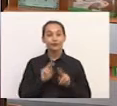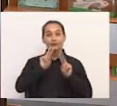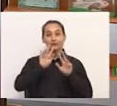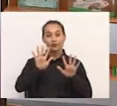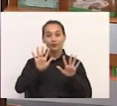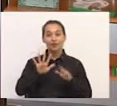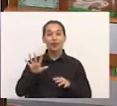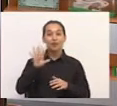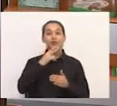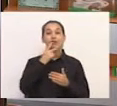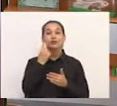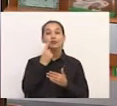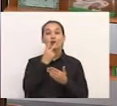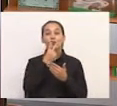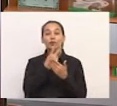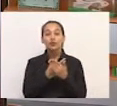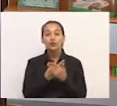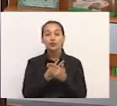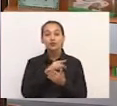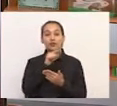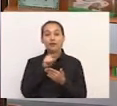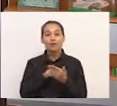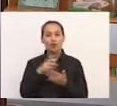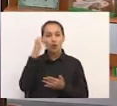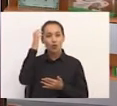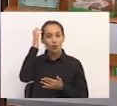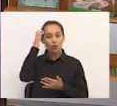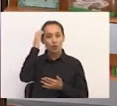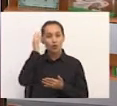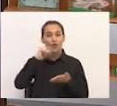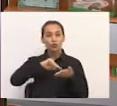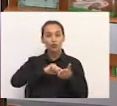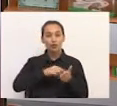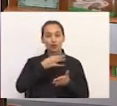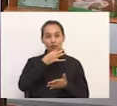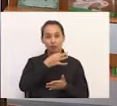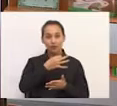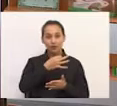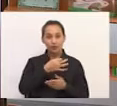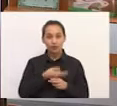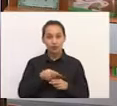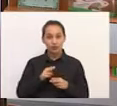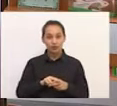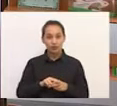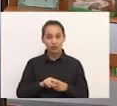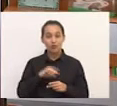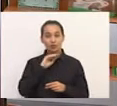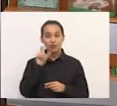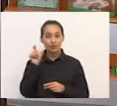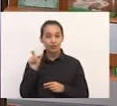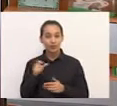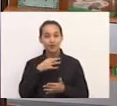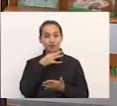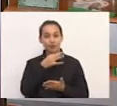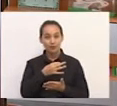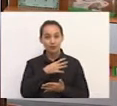barchasi nima ko'ryapsiz degan savolga qora nuqtani deyishibdi. Shunda olim shunaqa